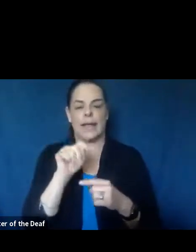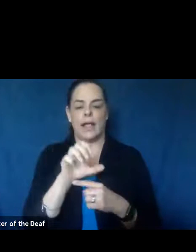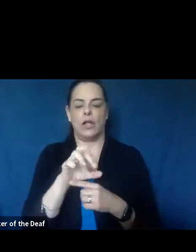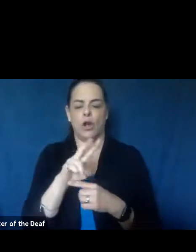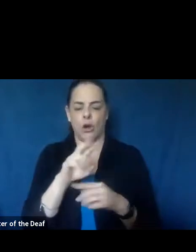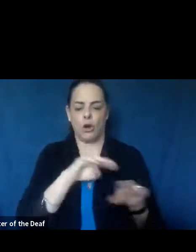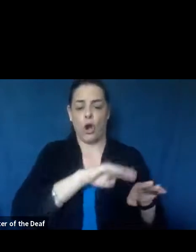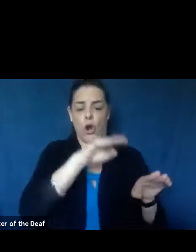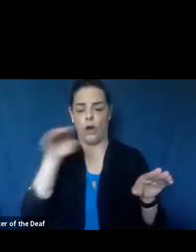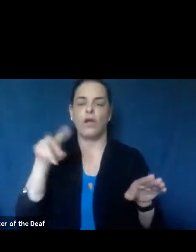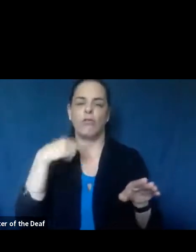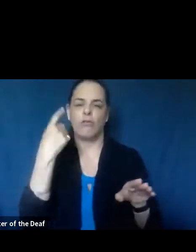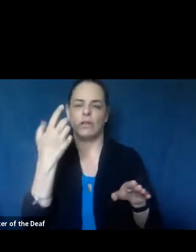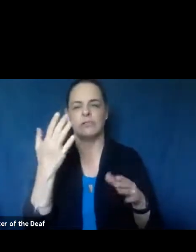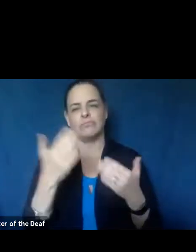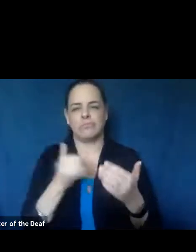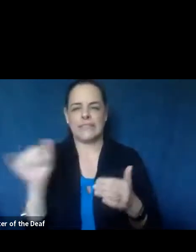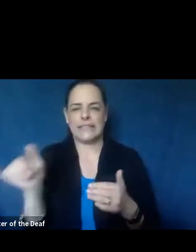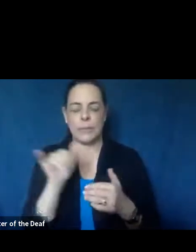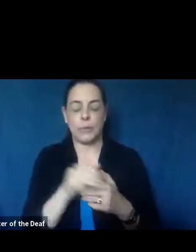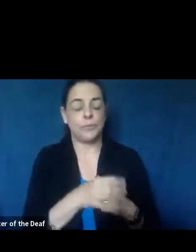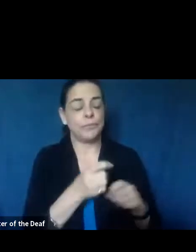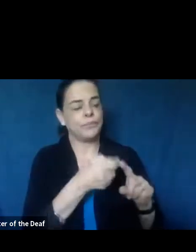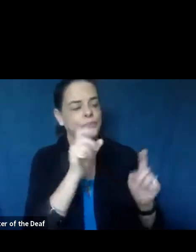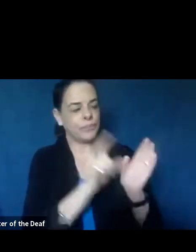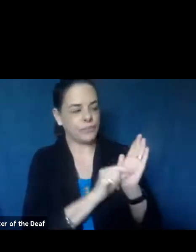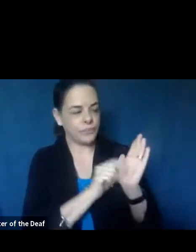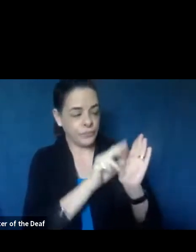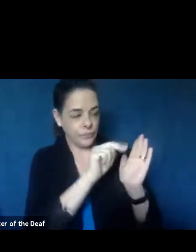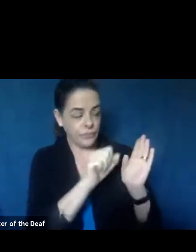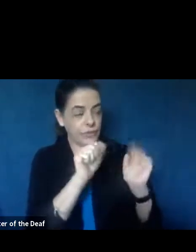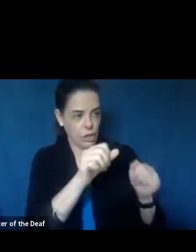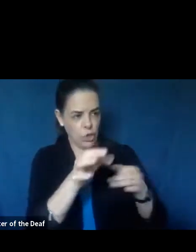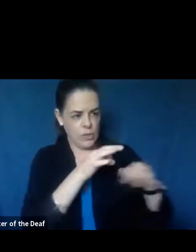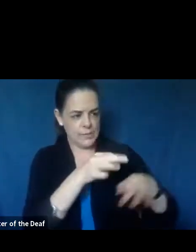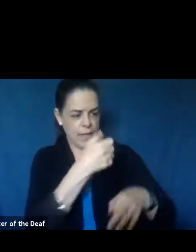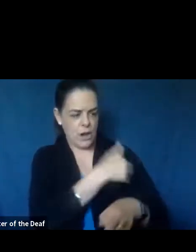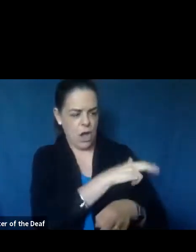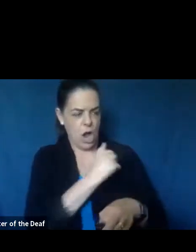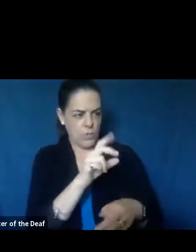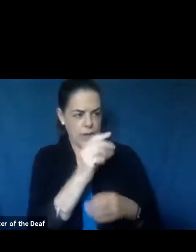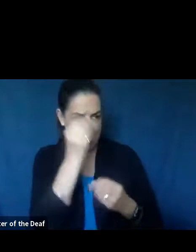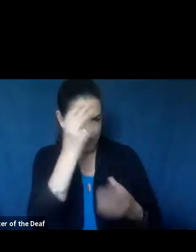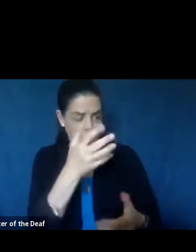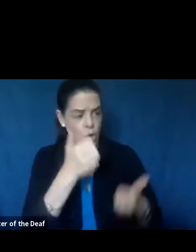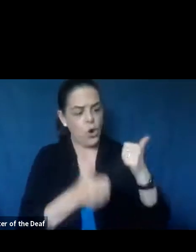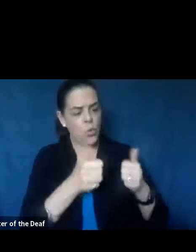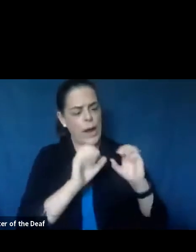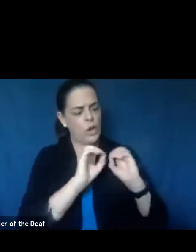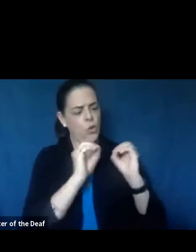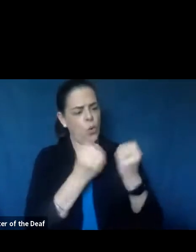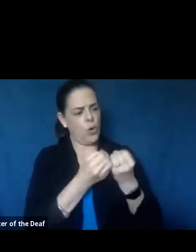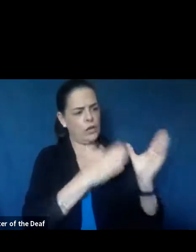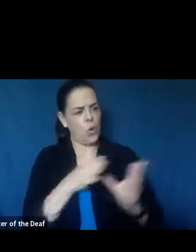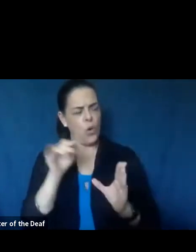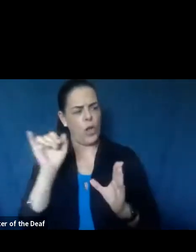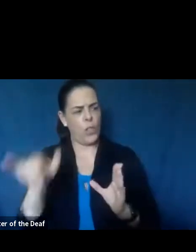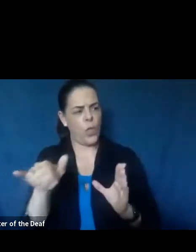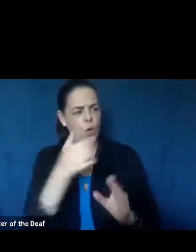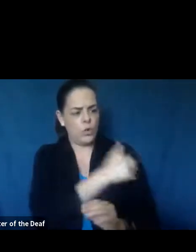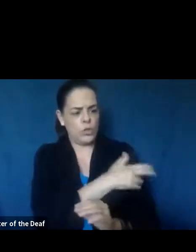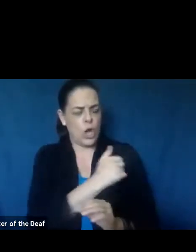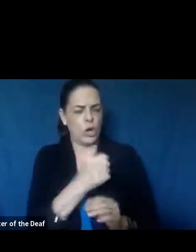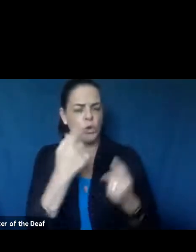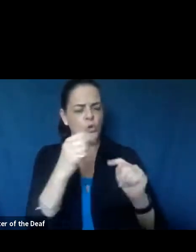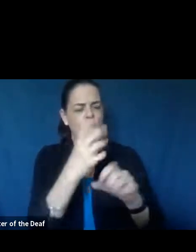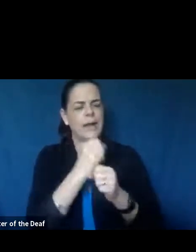to that. From the Sentinel, can you explain the hospital data? Which organization is organizing these hospitals? He's trying to get a